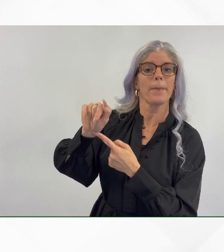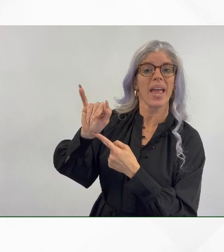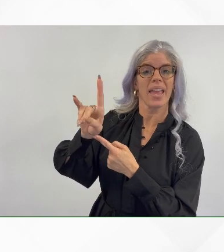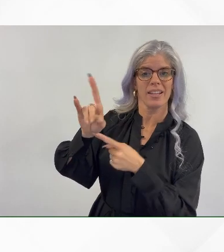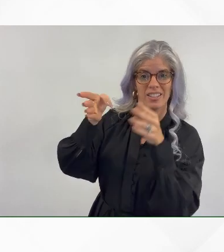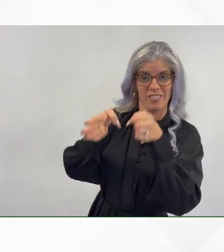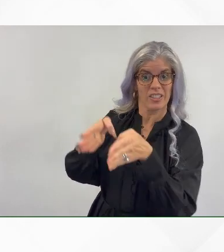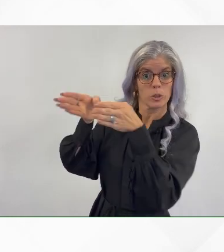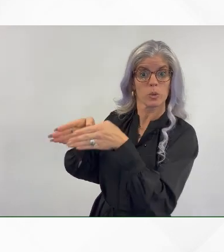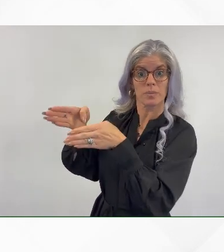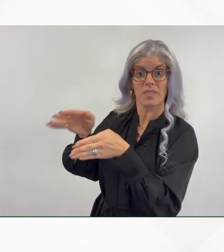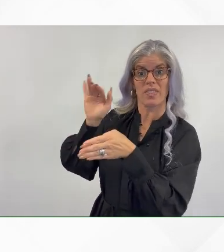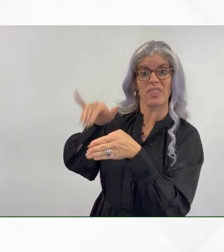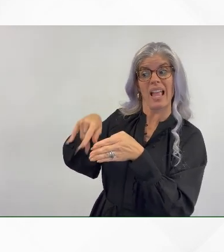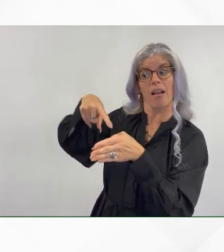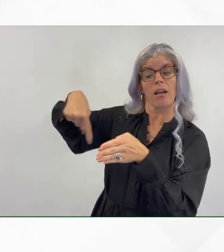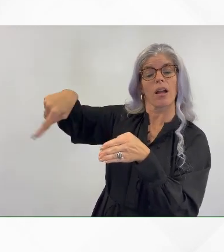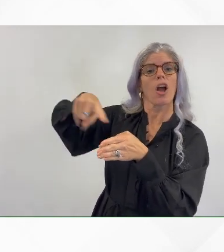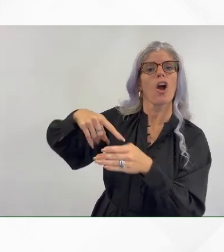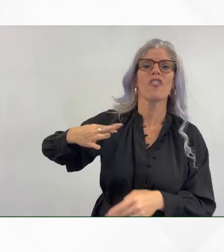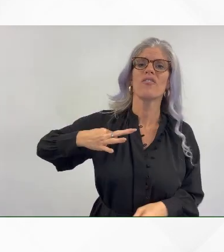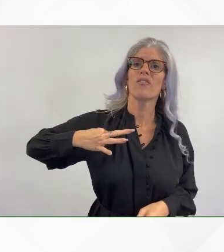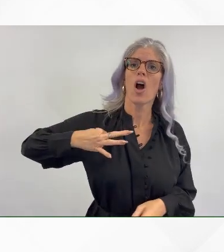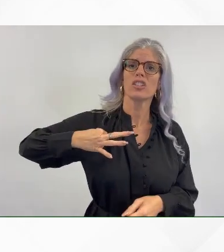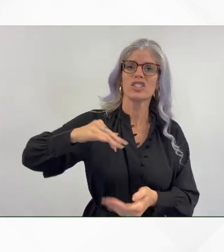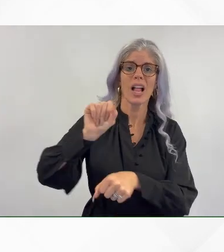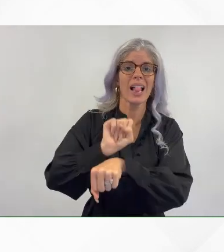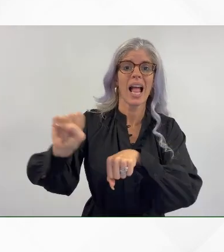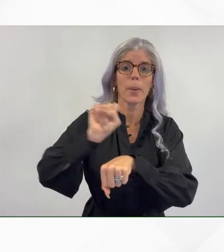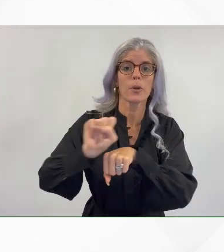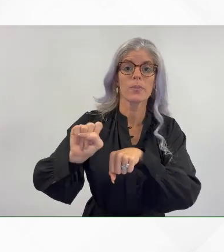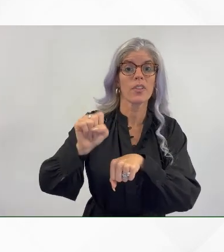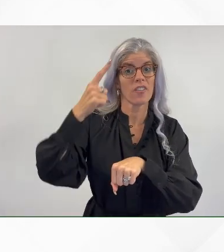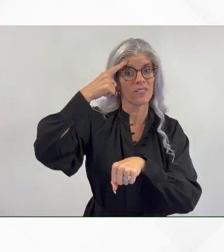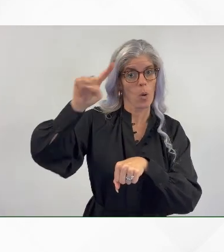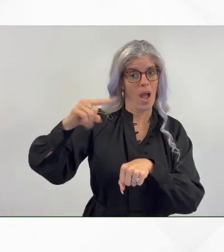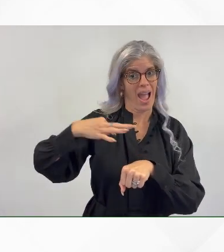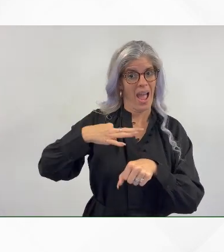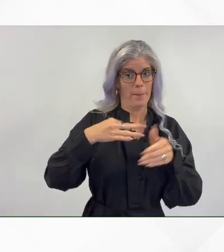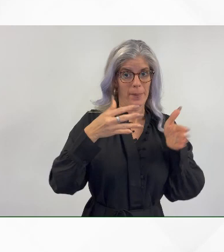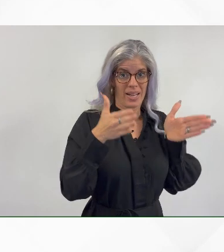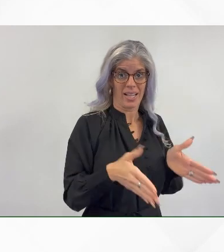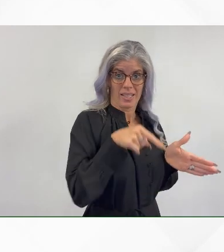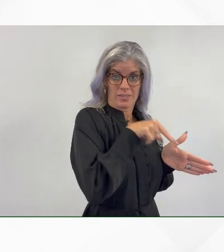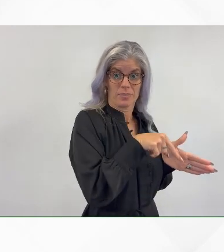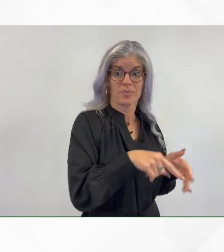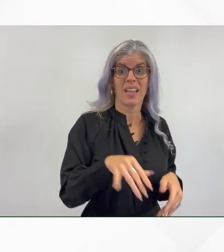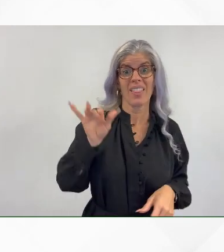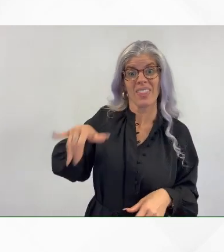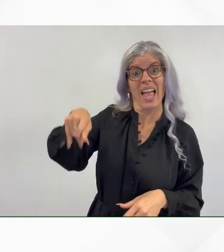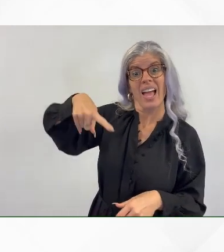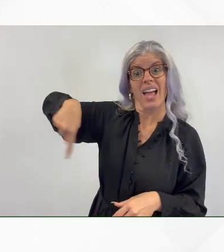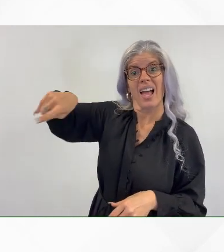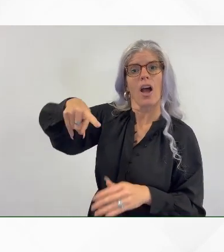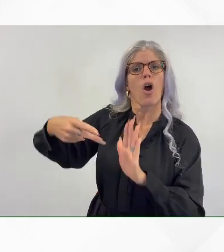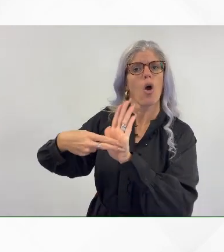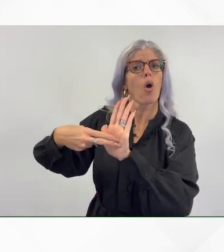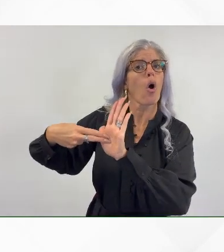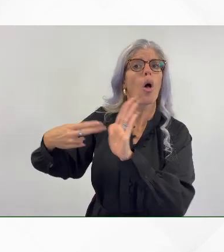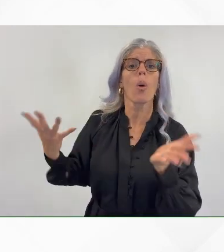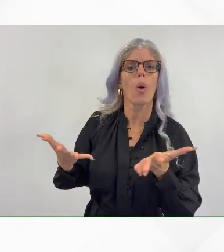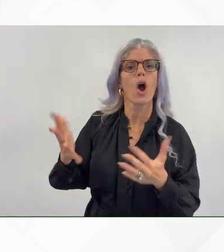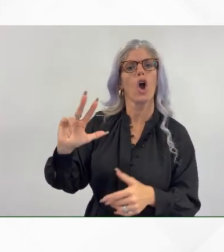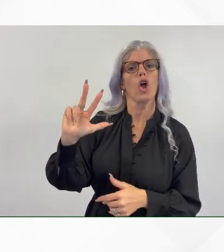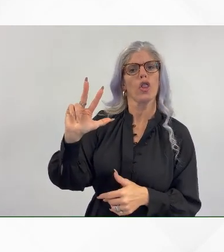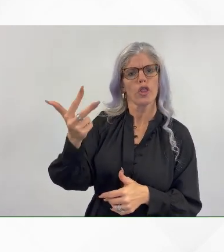remember, if the donated resources are not sufficiently documented, they will not be considered eligible to offset the non-federal cost share.